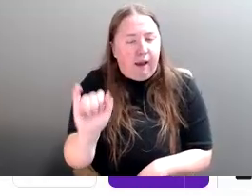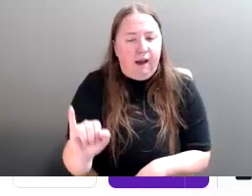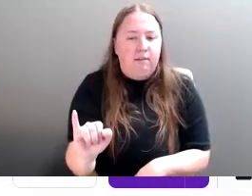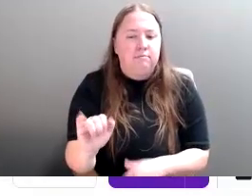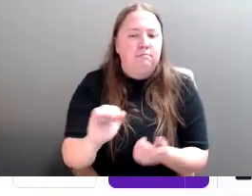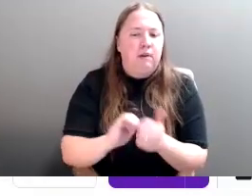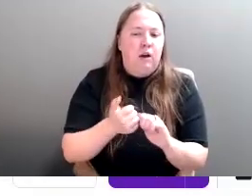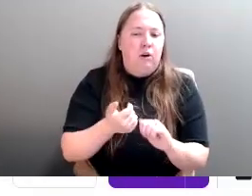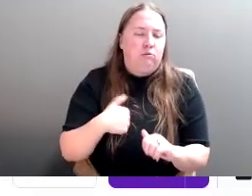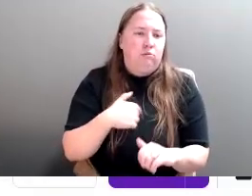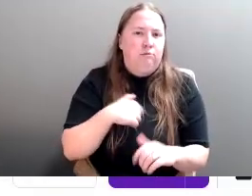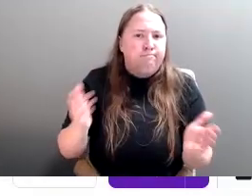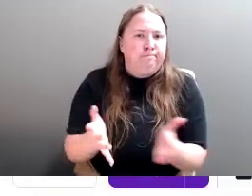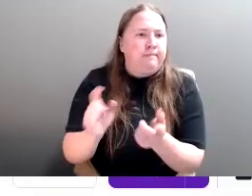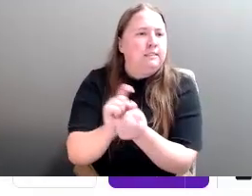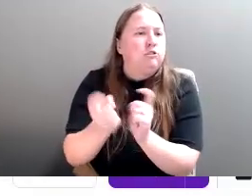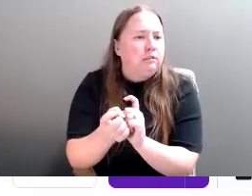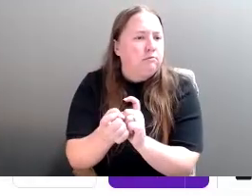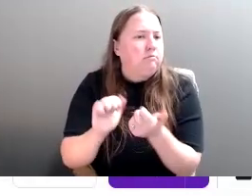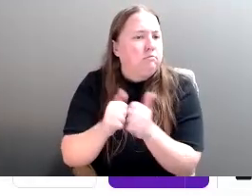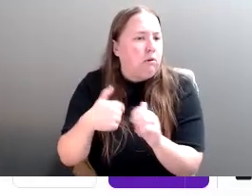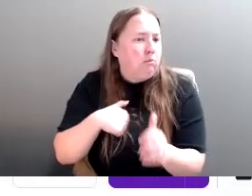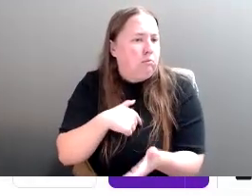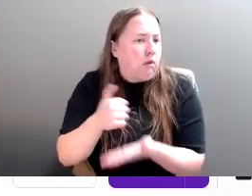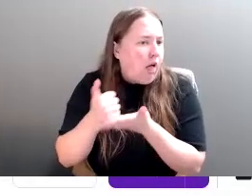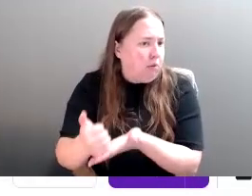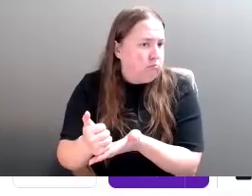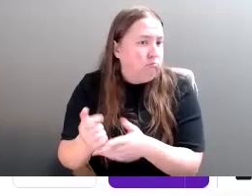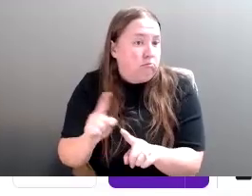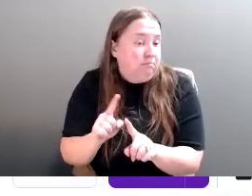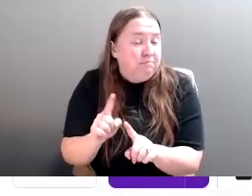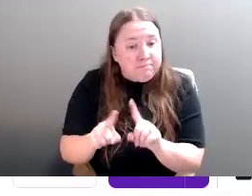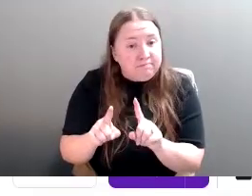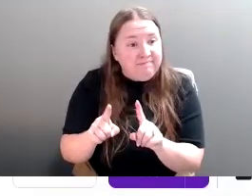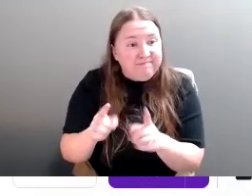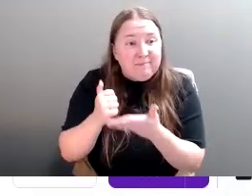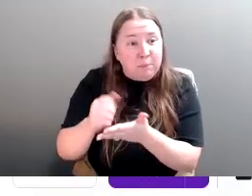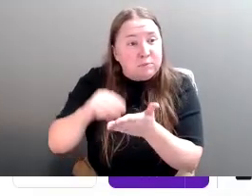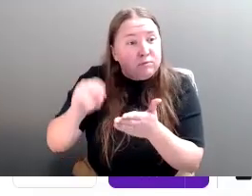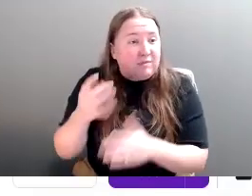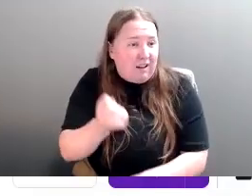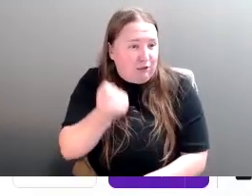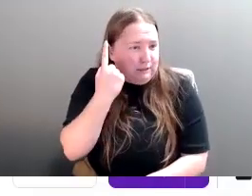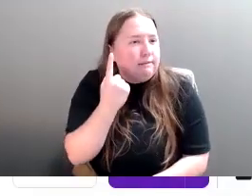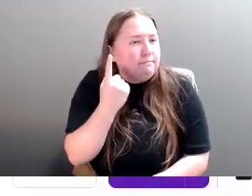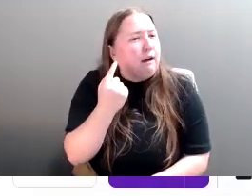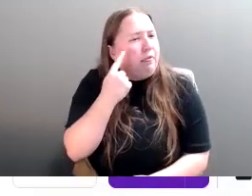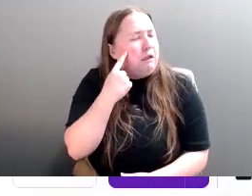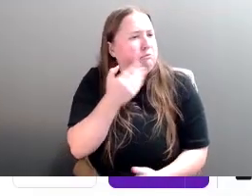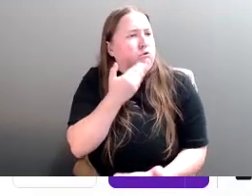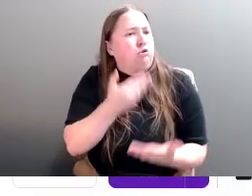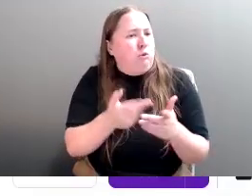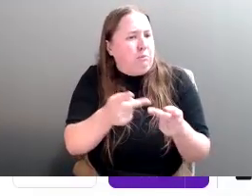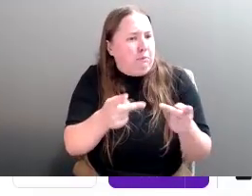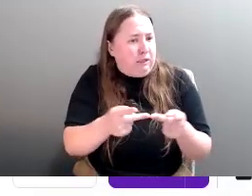the change? How do we help with that? But also helping them understand, which is actually where I think it's a good place for me to jump